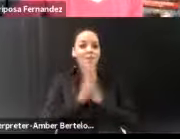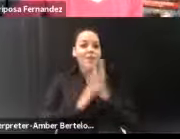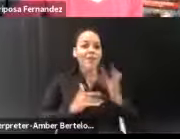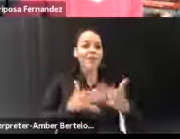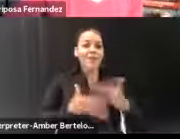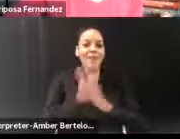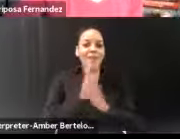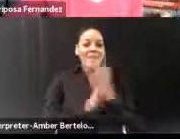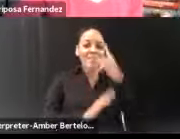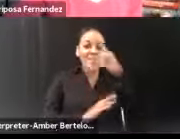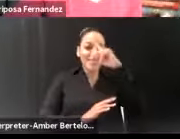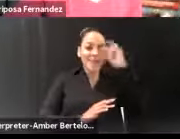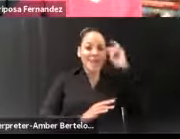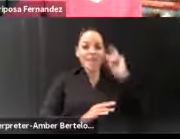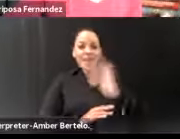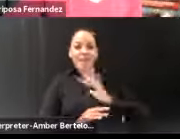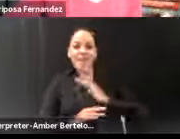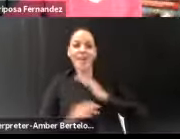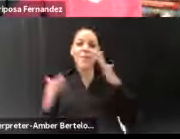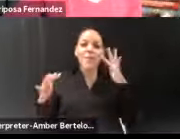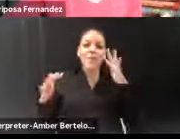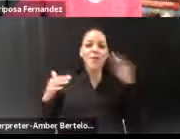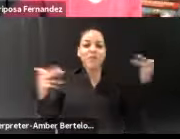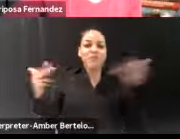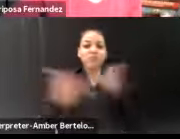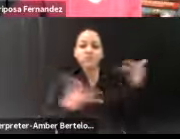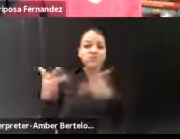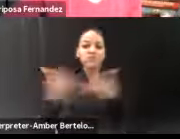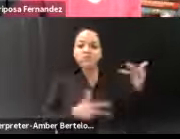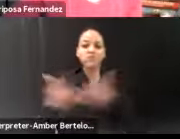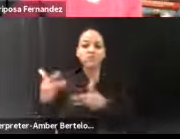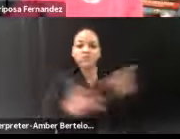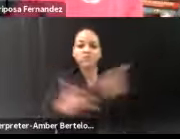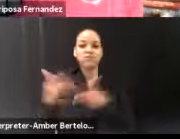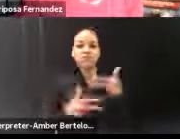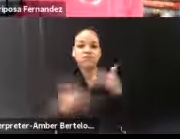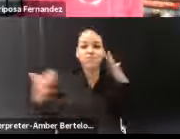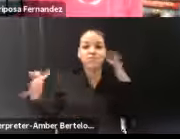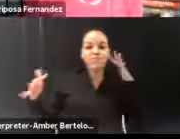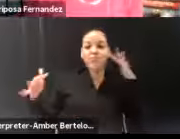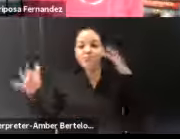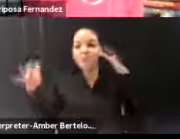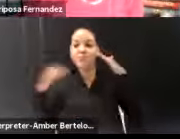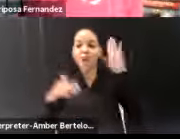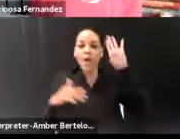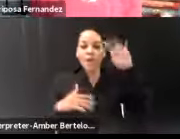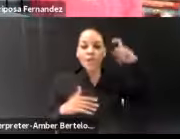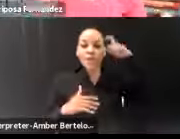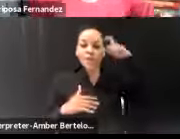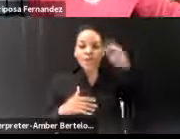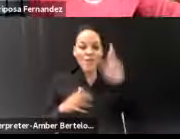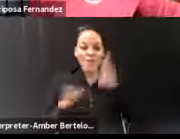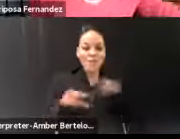constant river flow, humming sound of speeding cars on higher ground in tow on the Bronx River